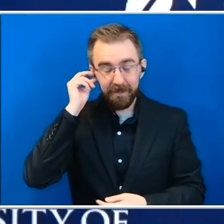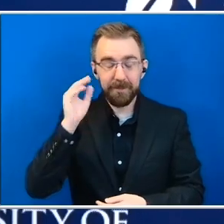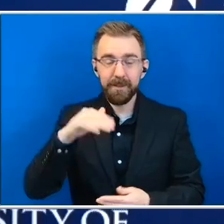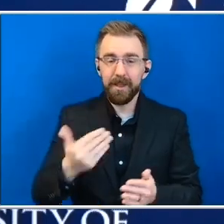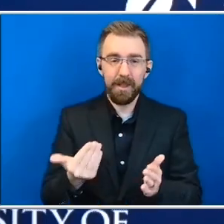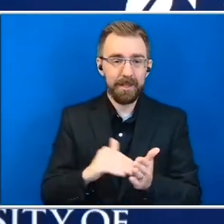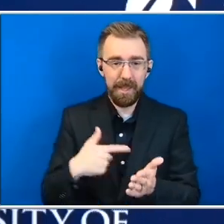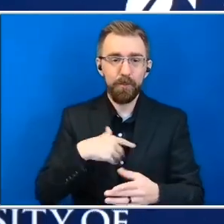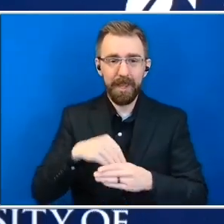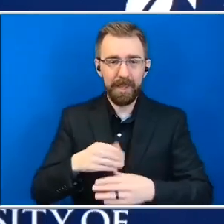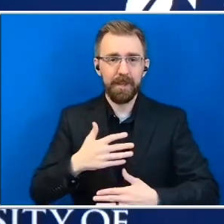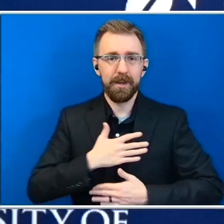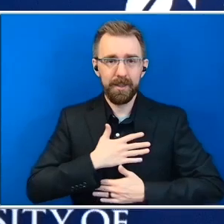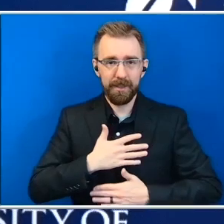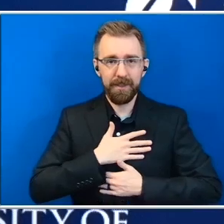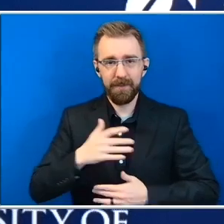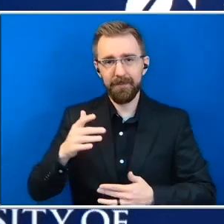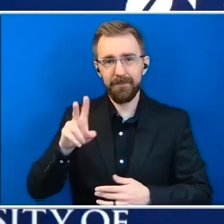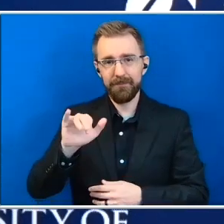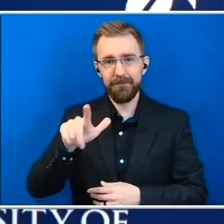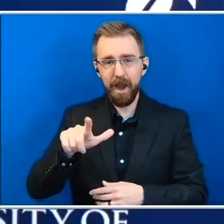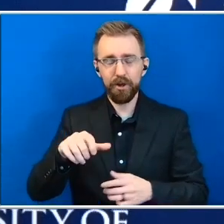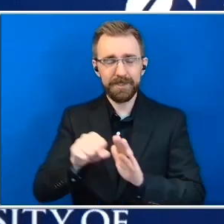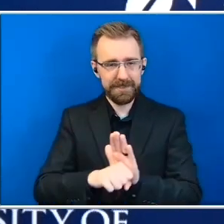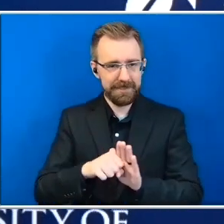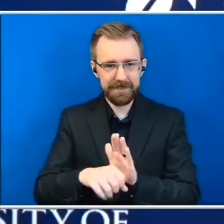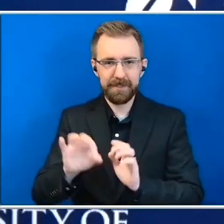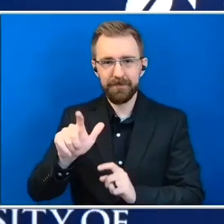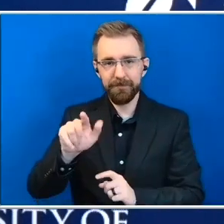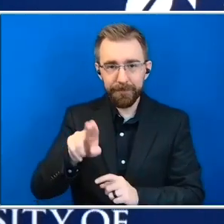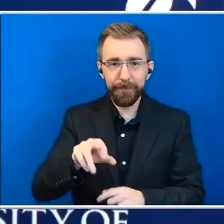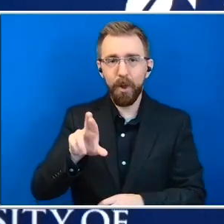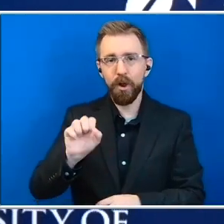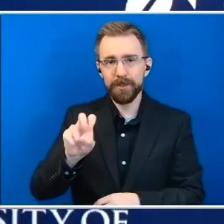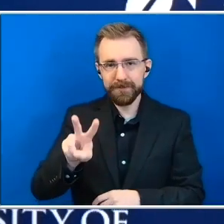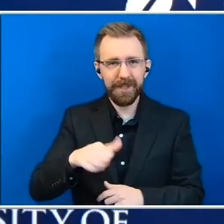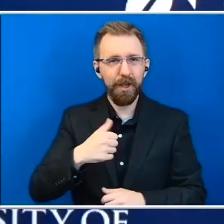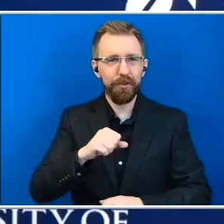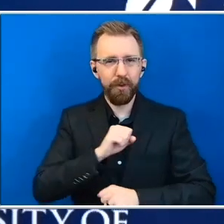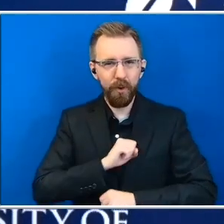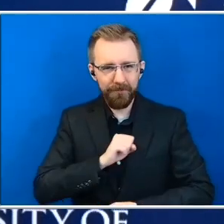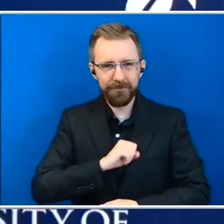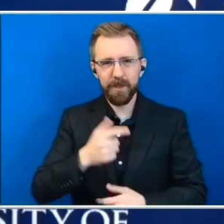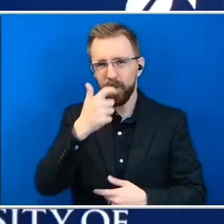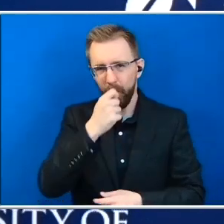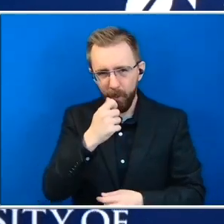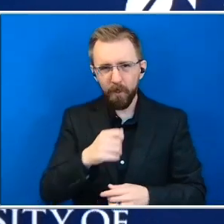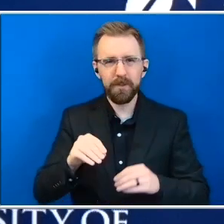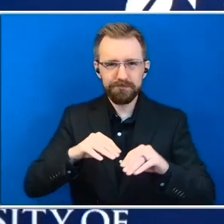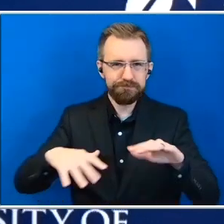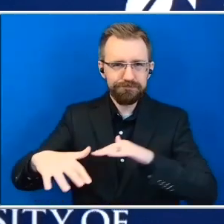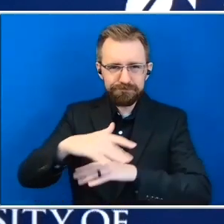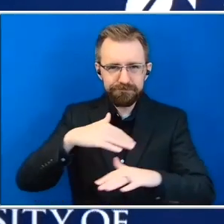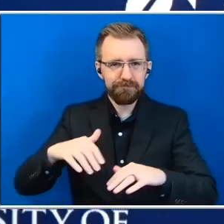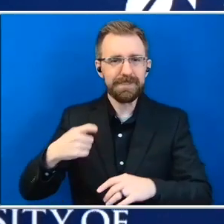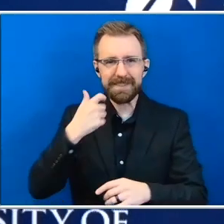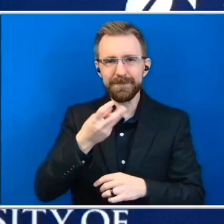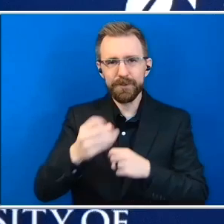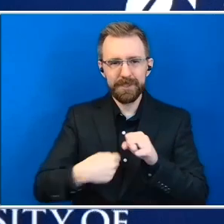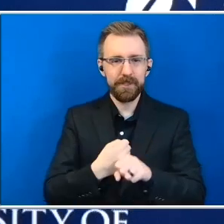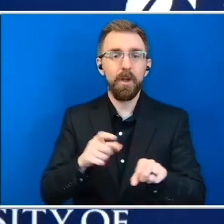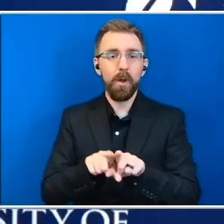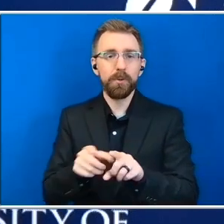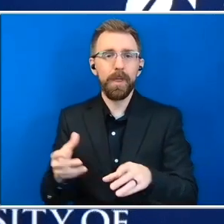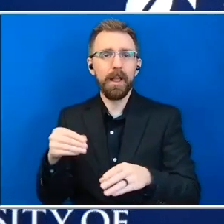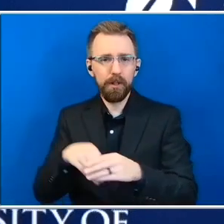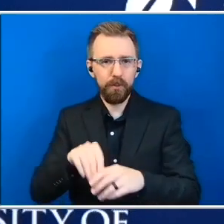viral season, typically influenza, RSV, and other cough and cold viruses. Again, the last few years, we now also include COVID-19,